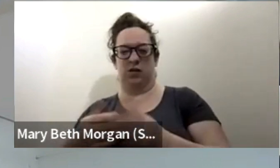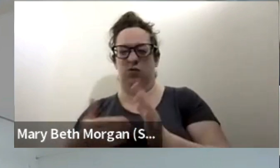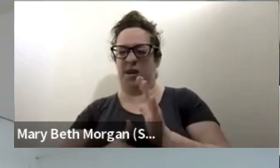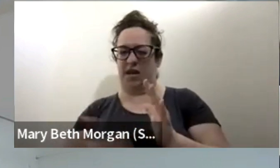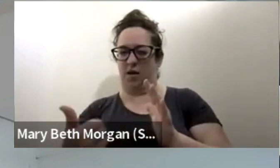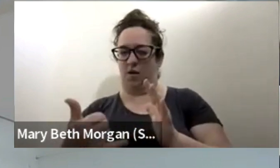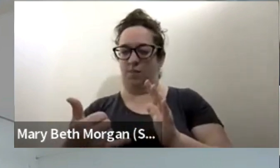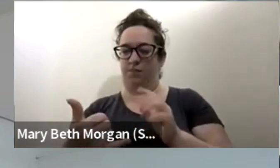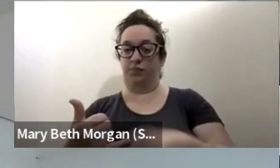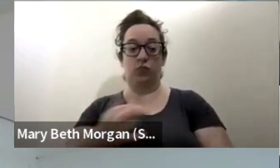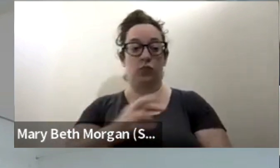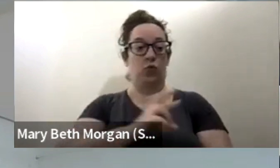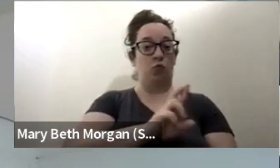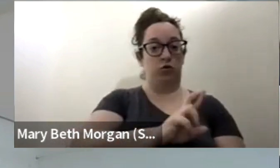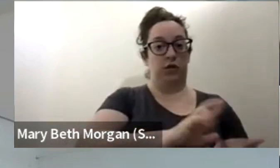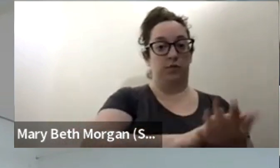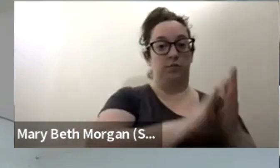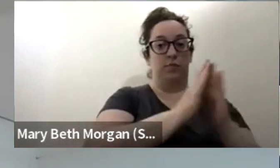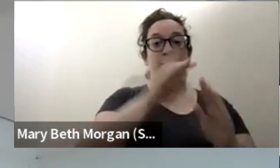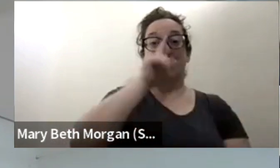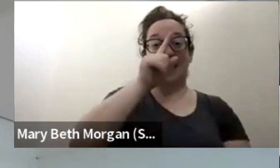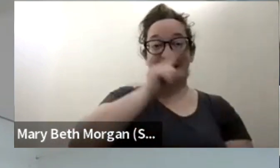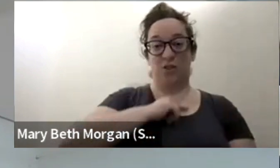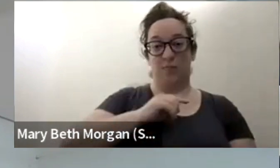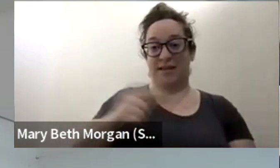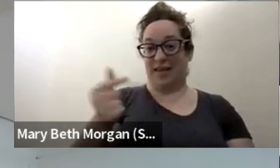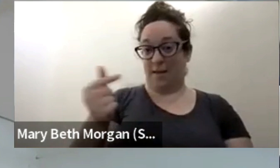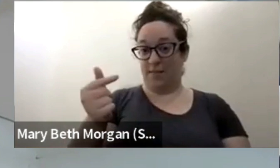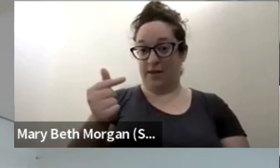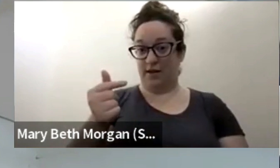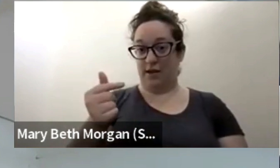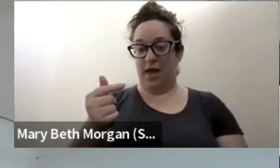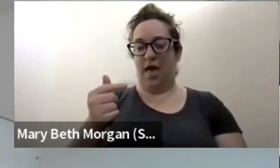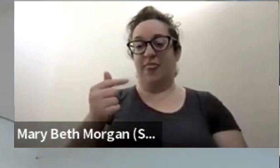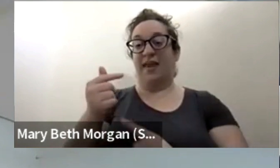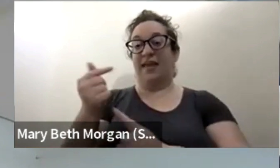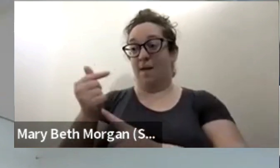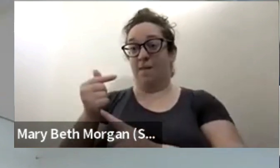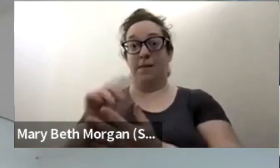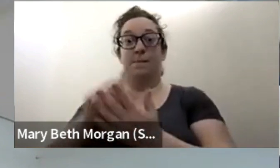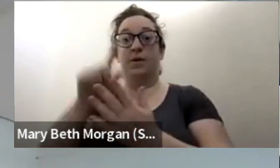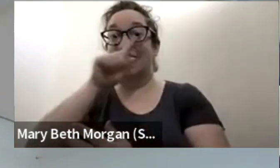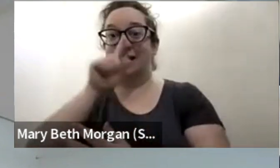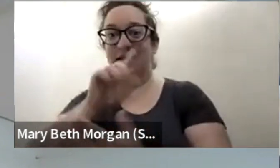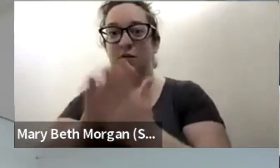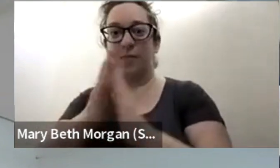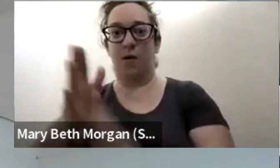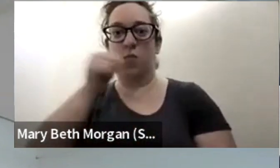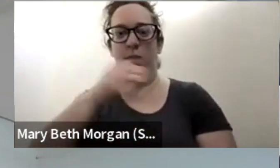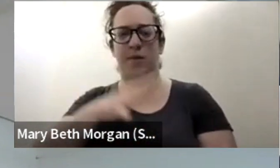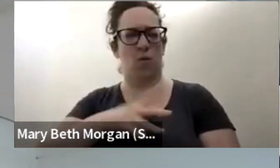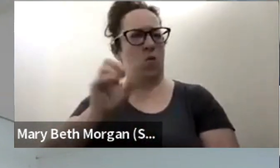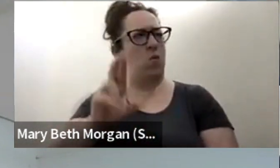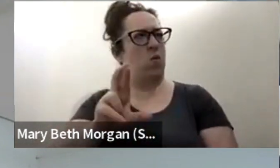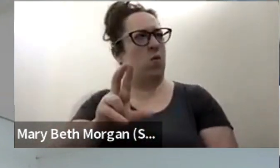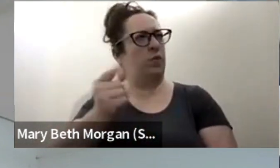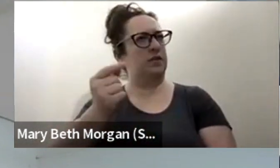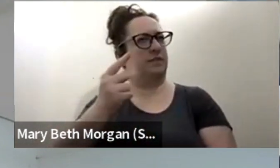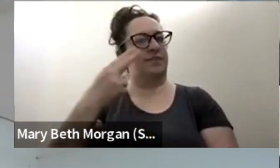she is pretending to be Ganymede and then pretending to be a woman for, what's his